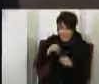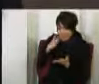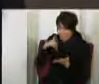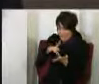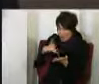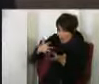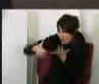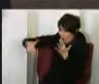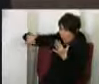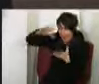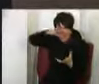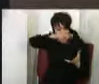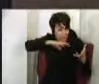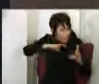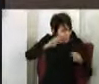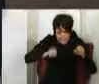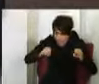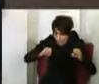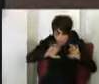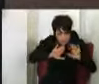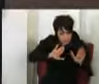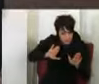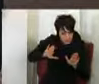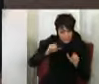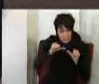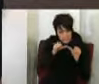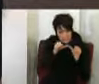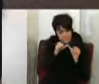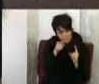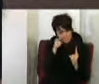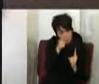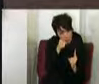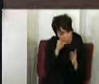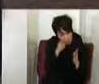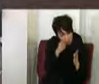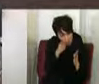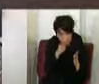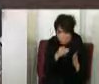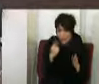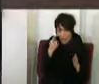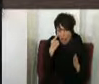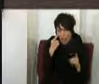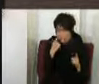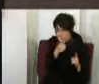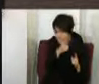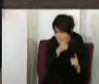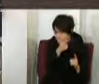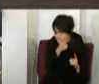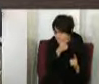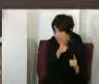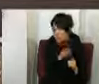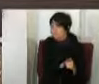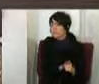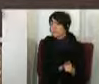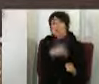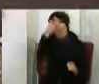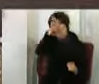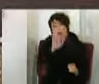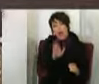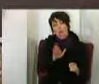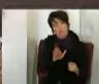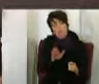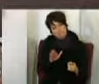through and kept his eye on the prize, kept his eye on what God was doing in his